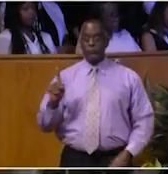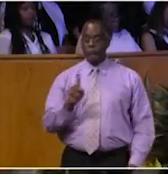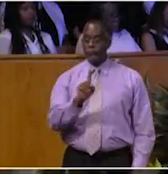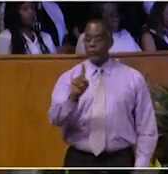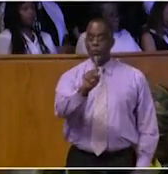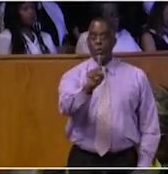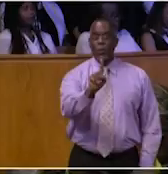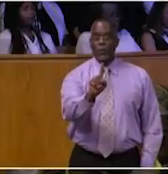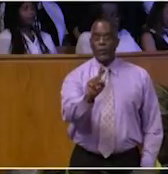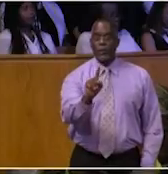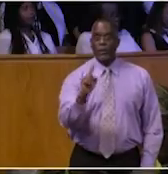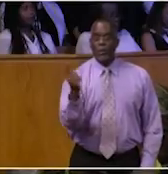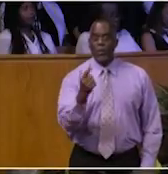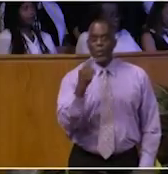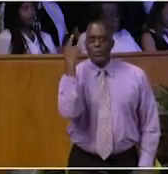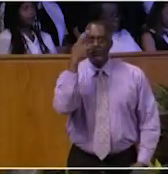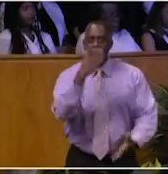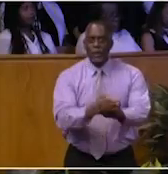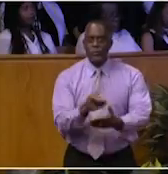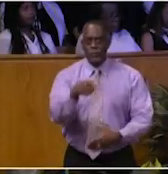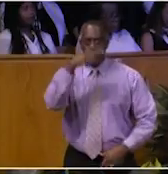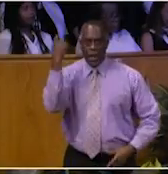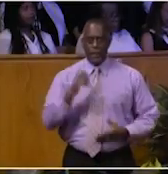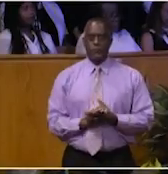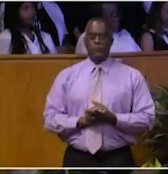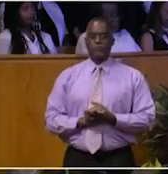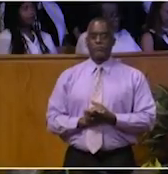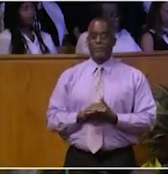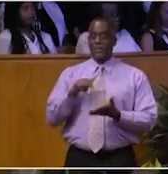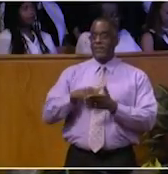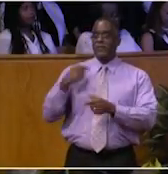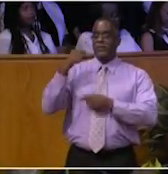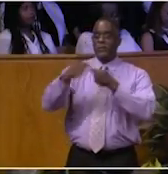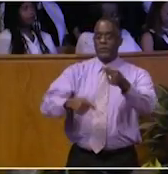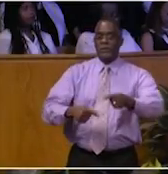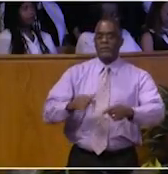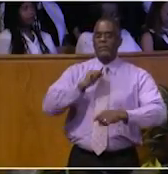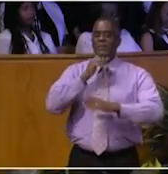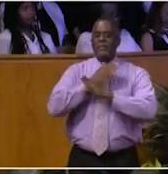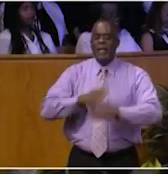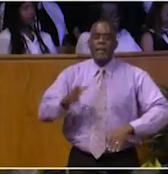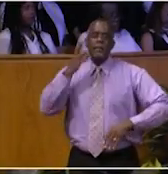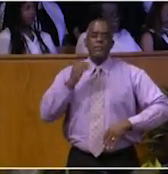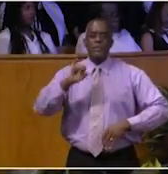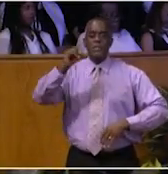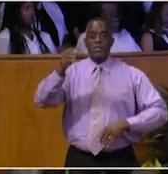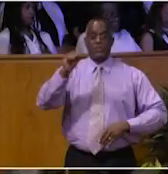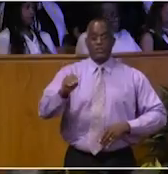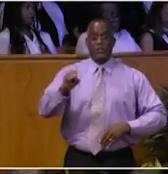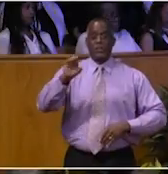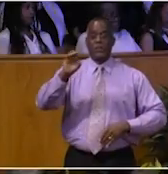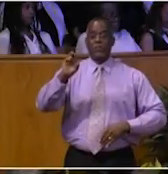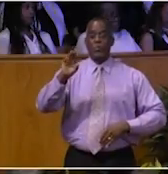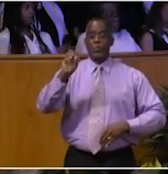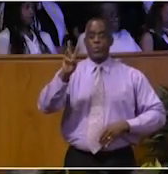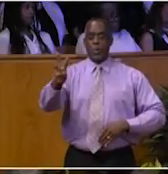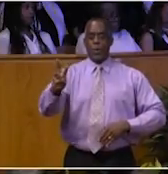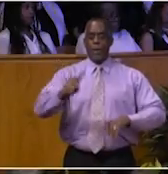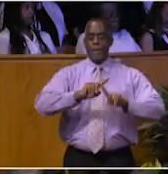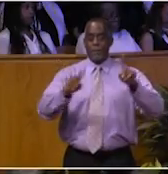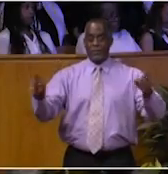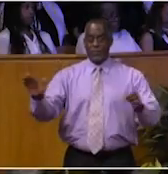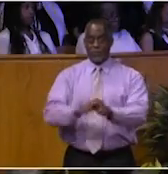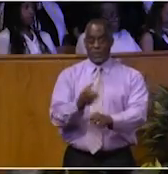black. This generation may not know Jim Crow, but they fully understand the power and